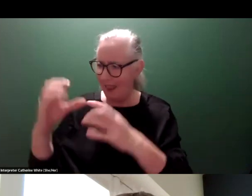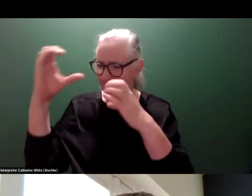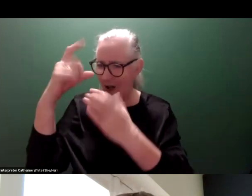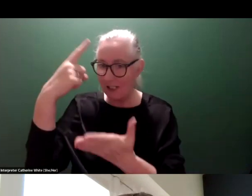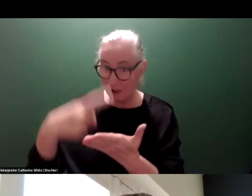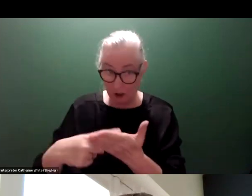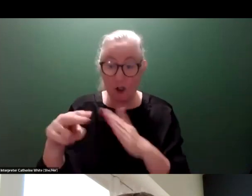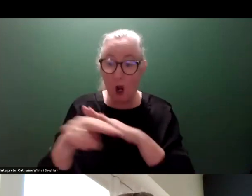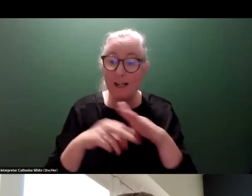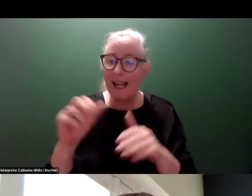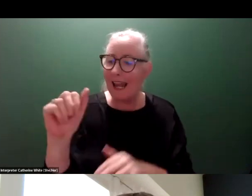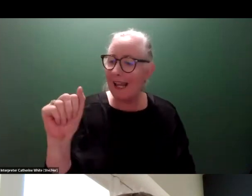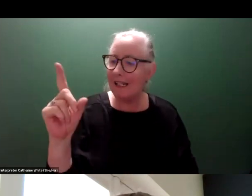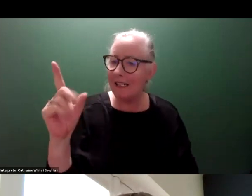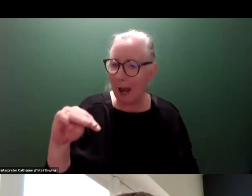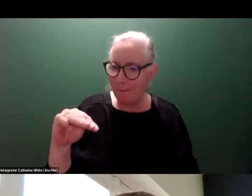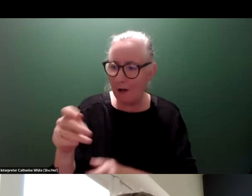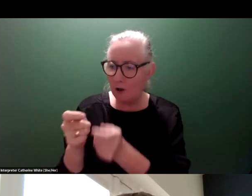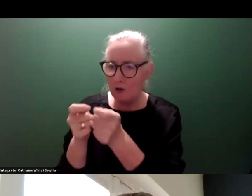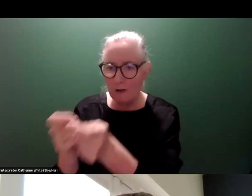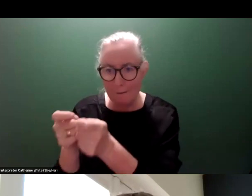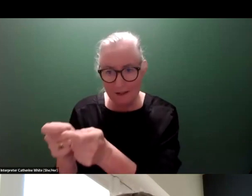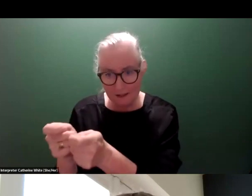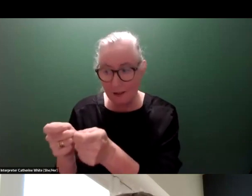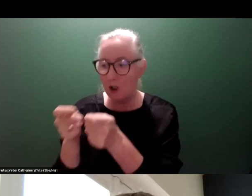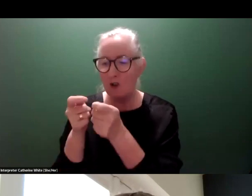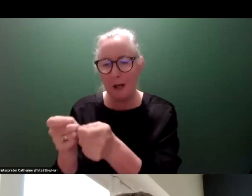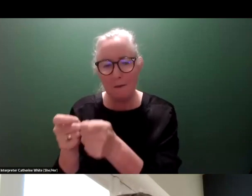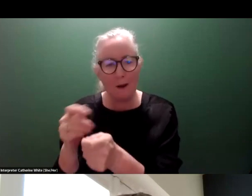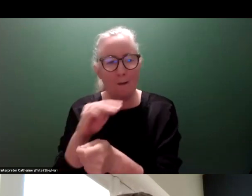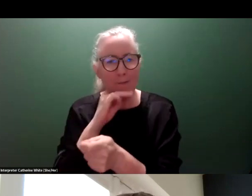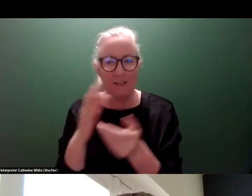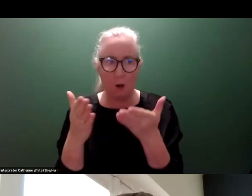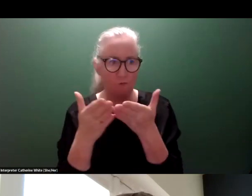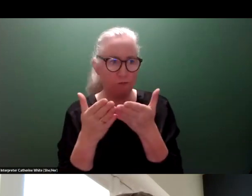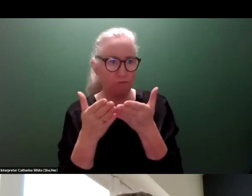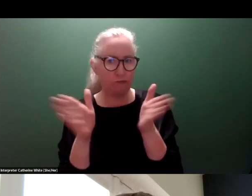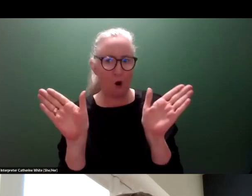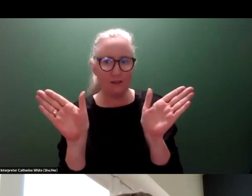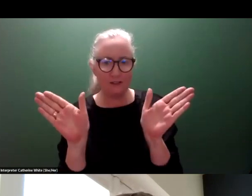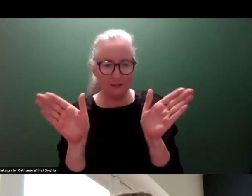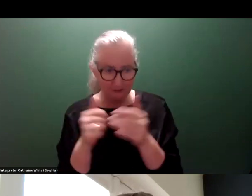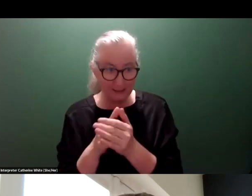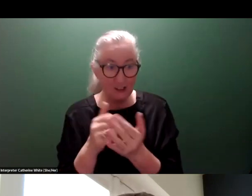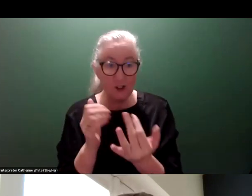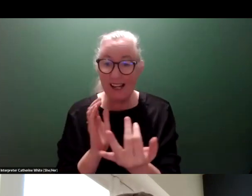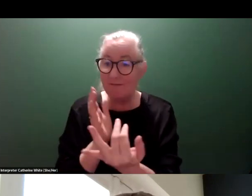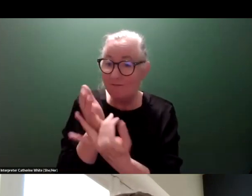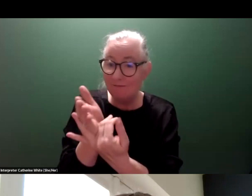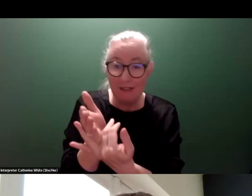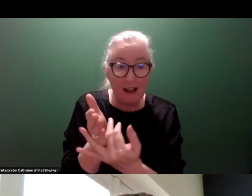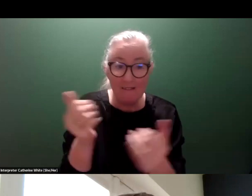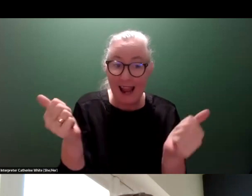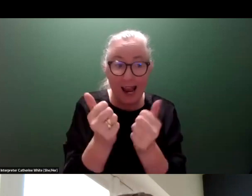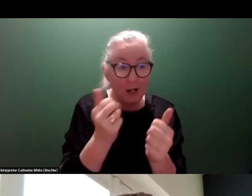under ADM, treatment is defined really very broadly. Interventions done for any purpose,